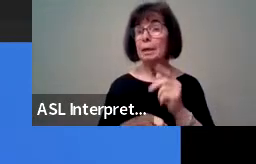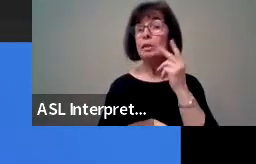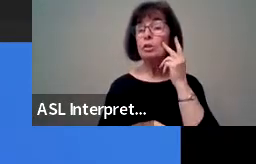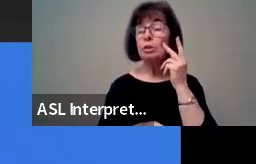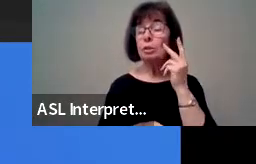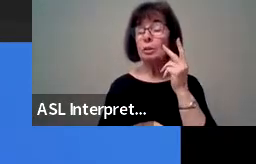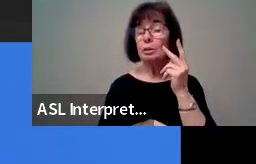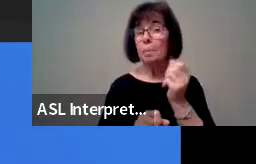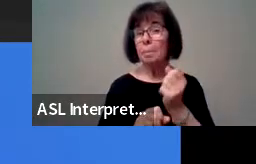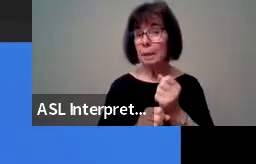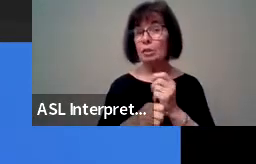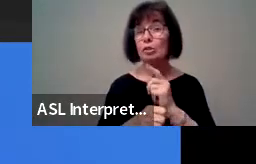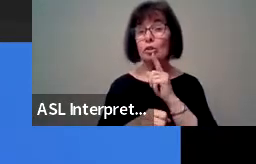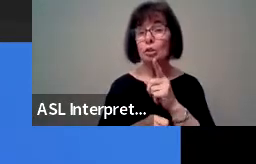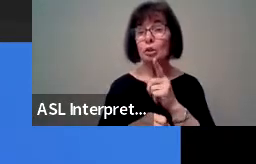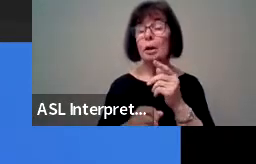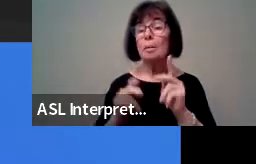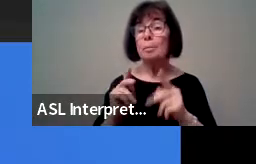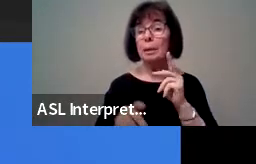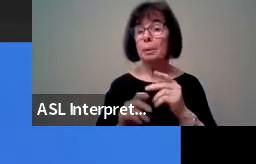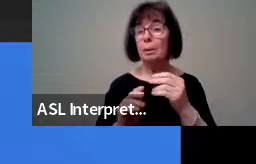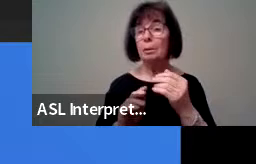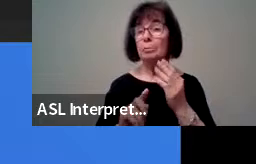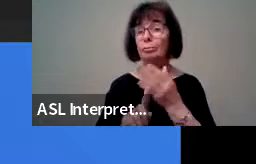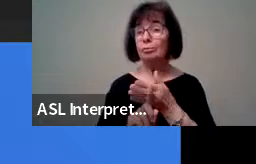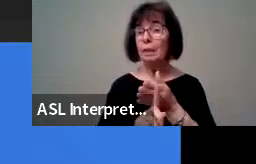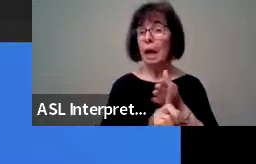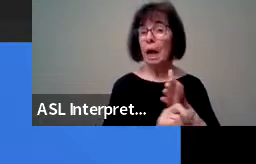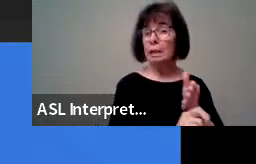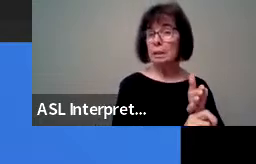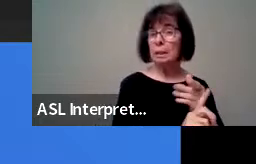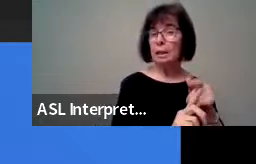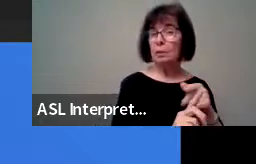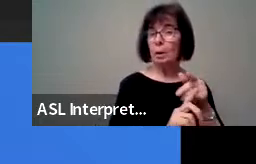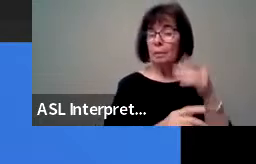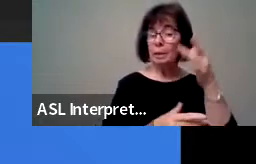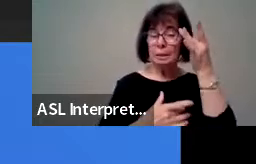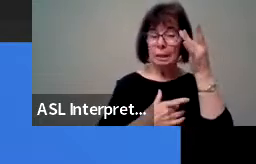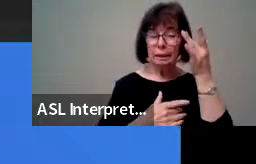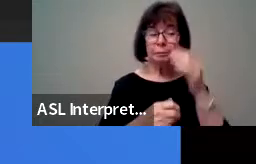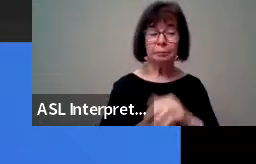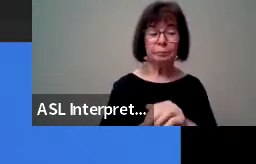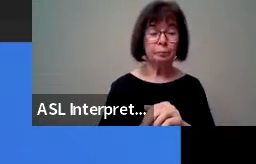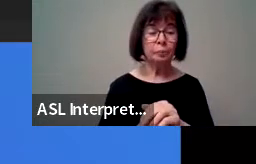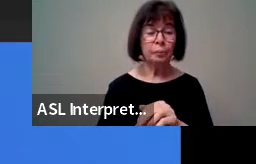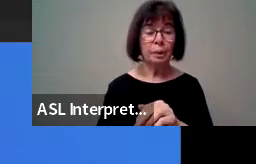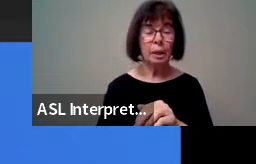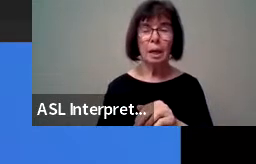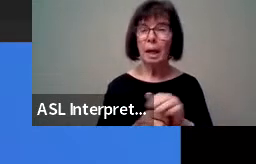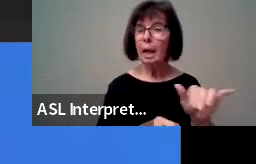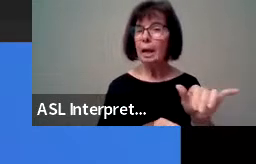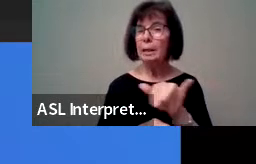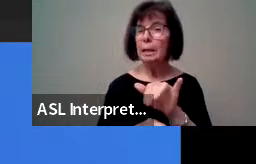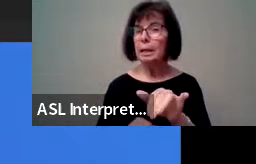isolate when they're sick. We also want to make sure, similar to the state, that there's readiness. You know, as I